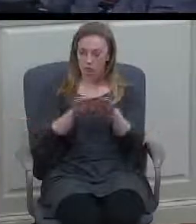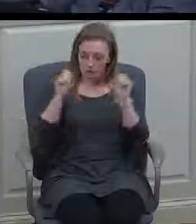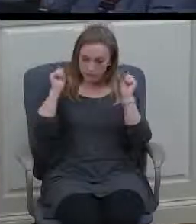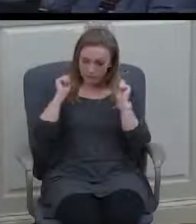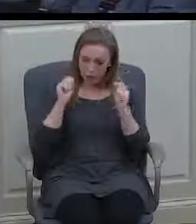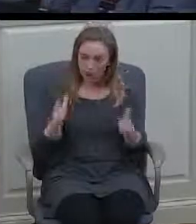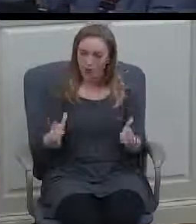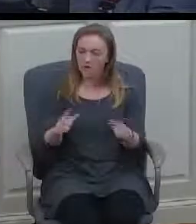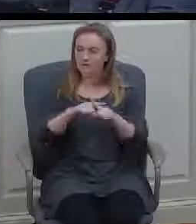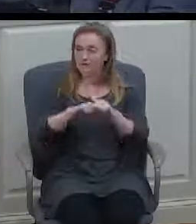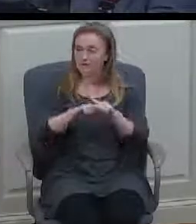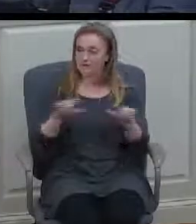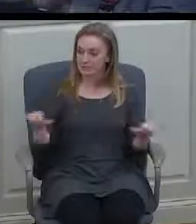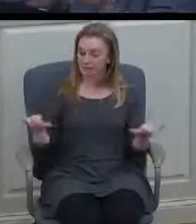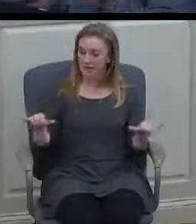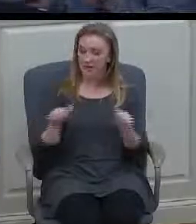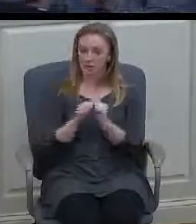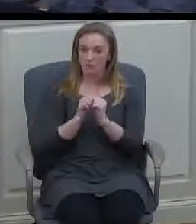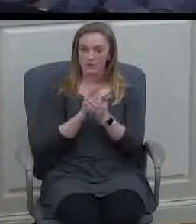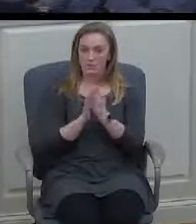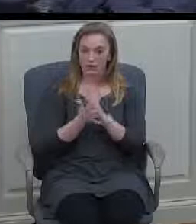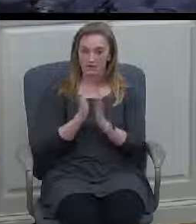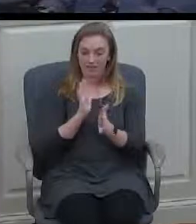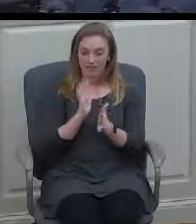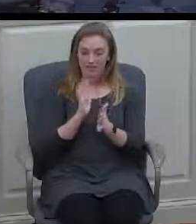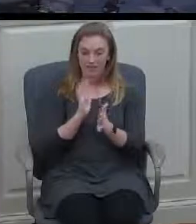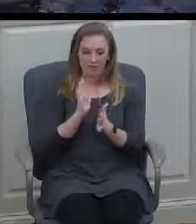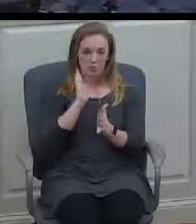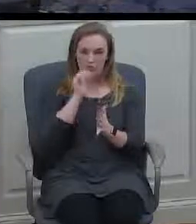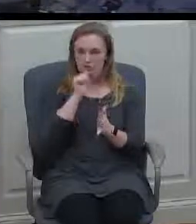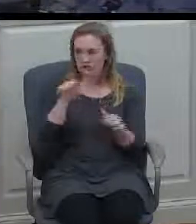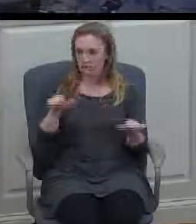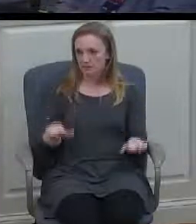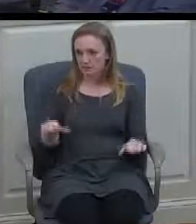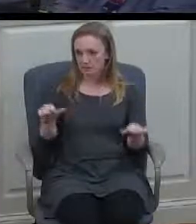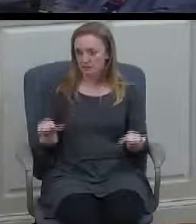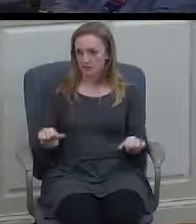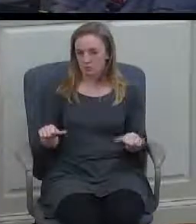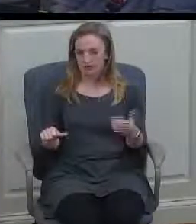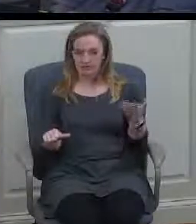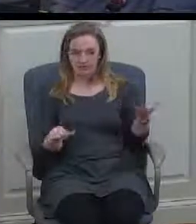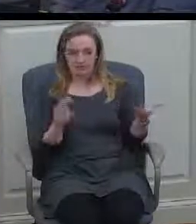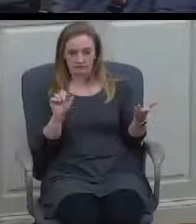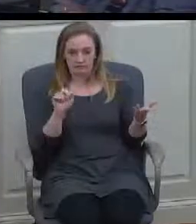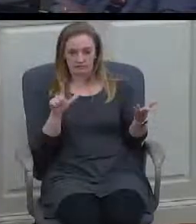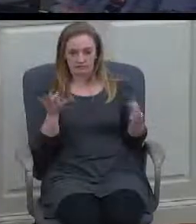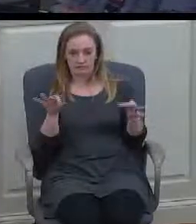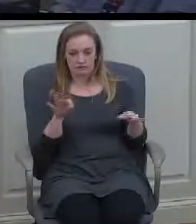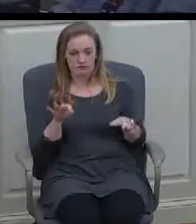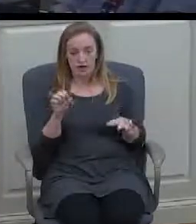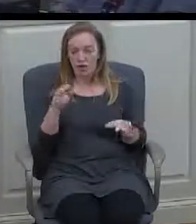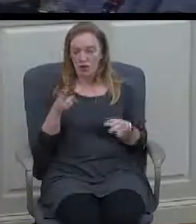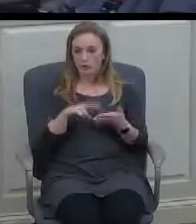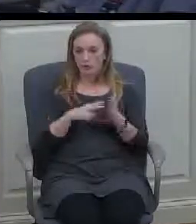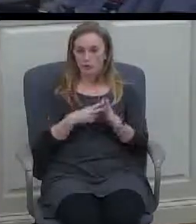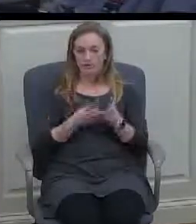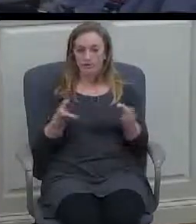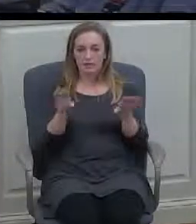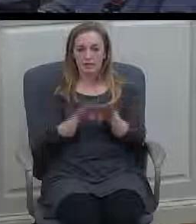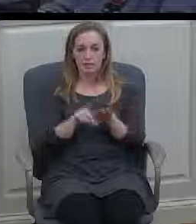at one time with traffic would not be possible. I'll let Earl discuss that with Oh, you. so you're Yeah. closing with